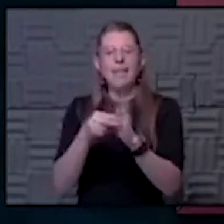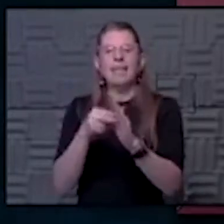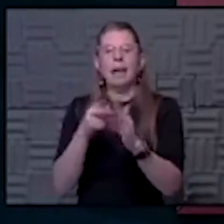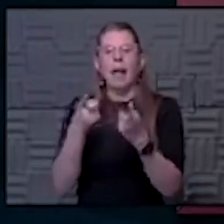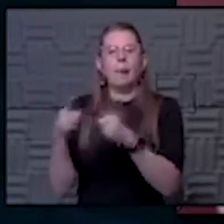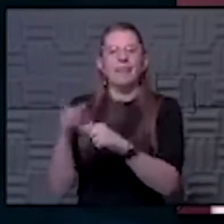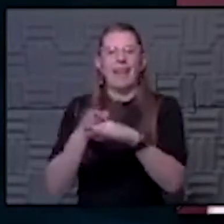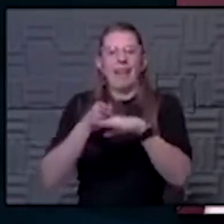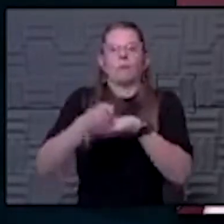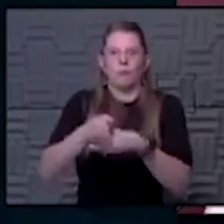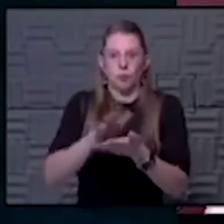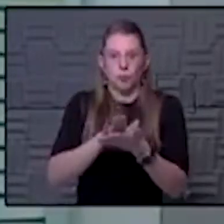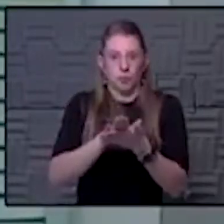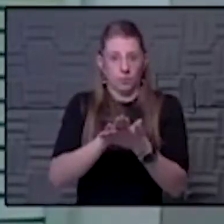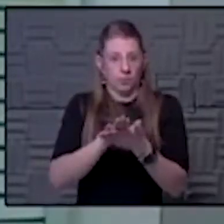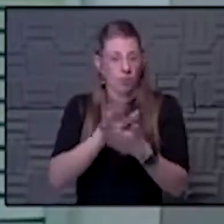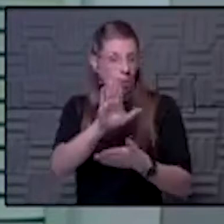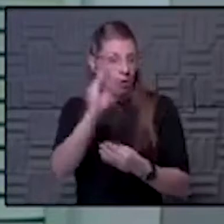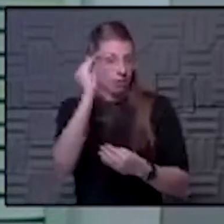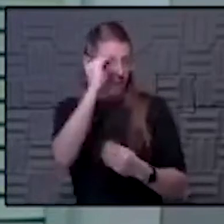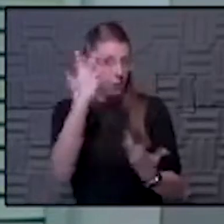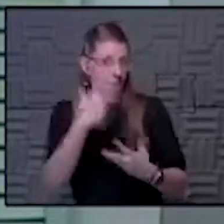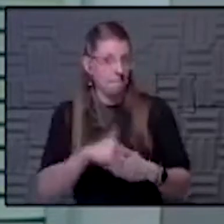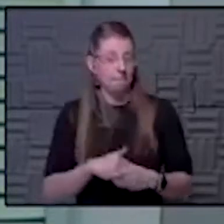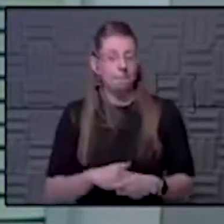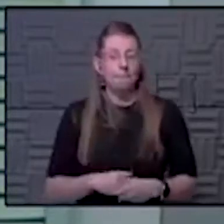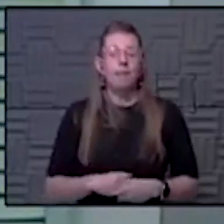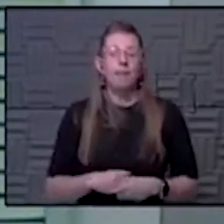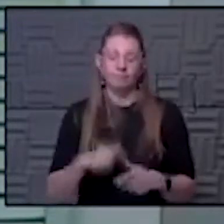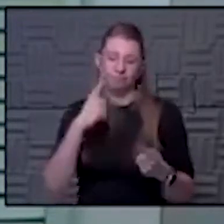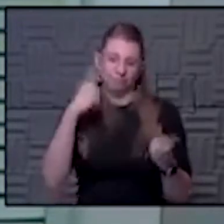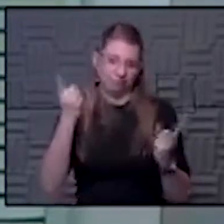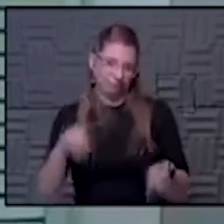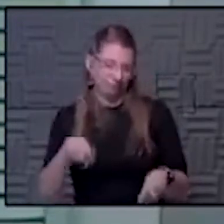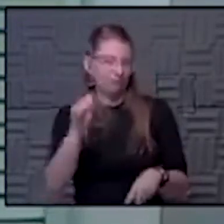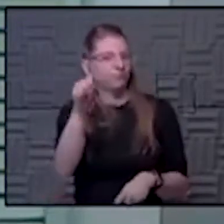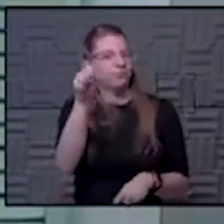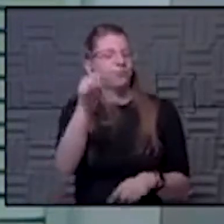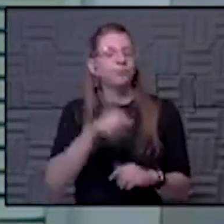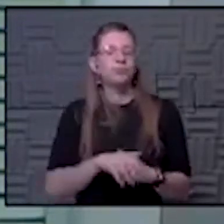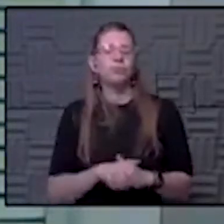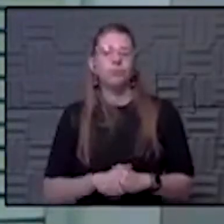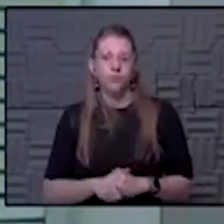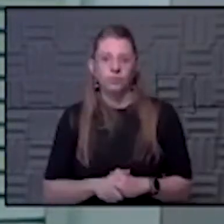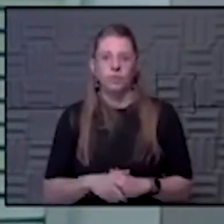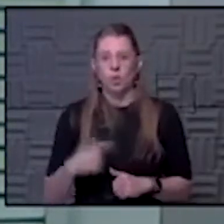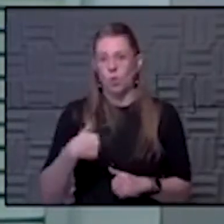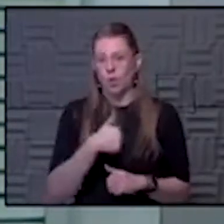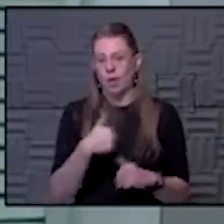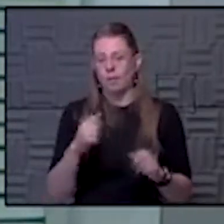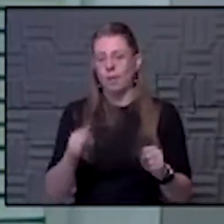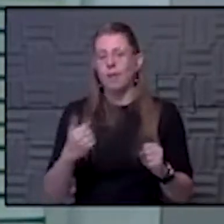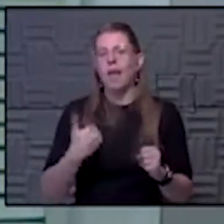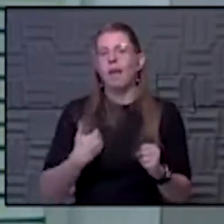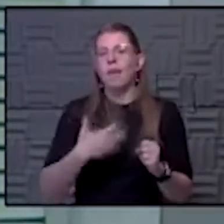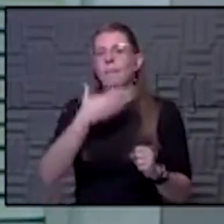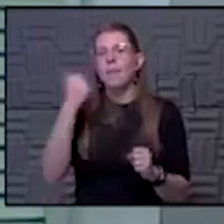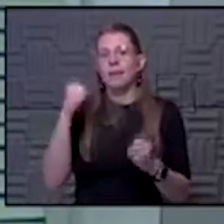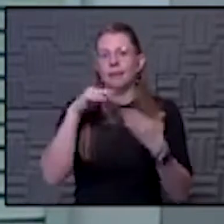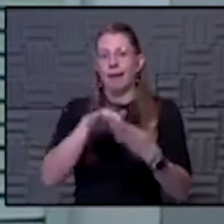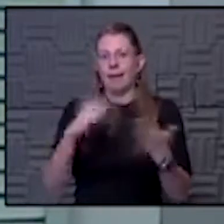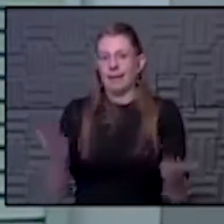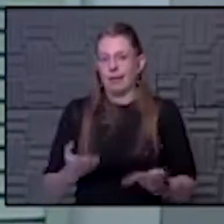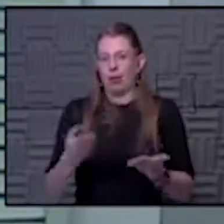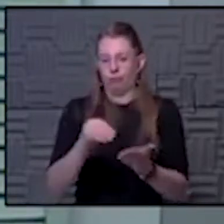or whatever. Thoughts about that? Yeah, I agree, Steve. And as a matter of fact, we have probably one of the best studies on record right here in